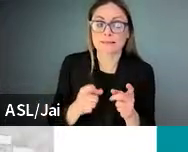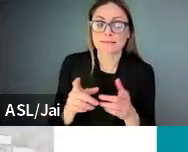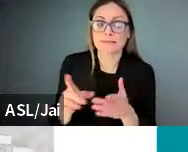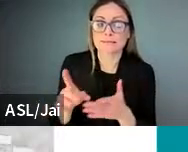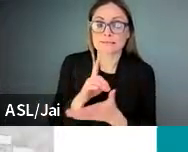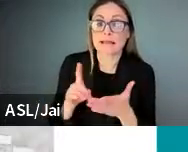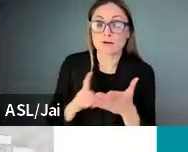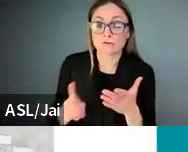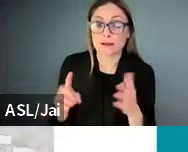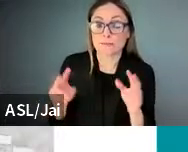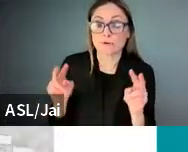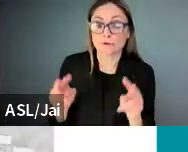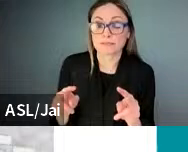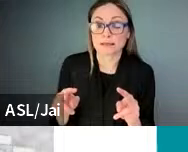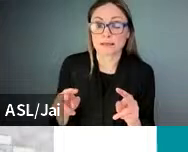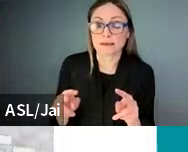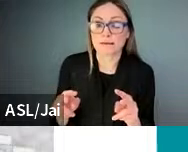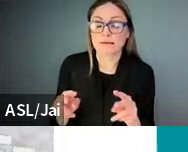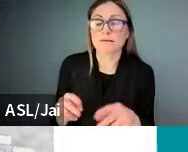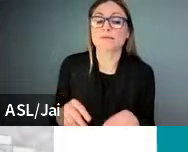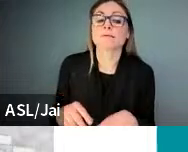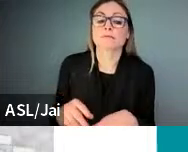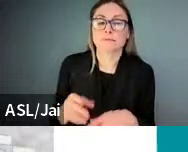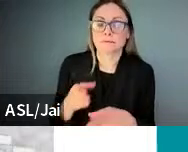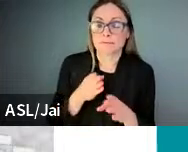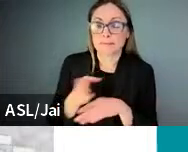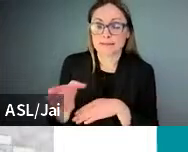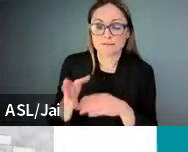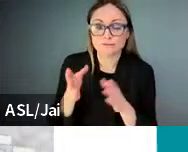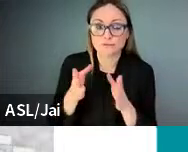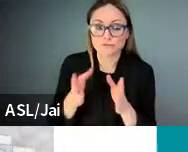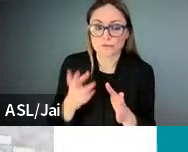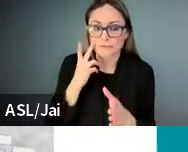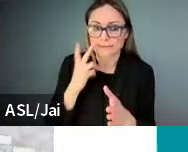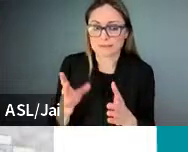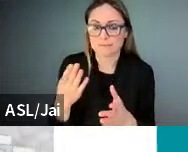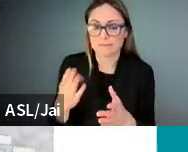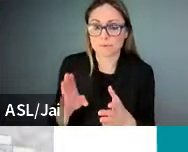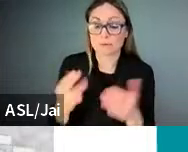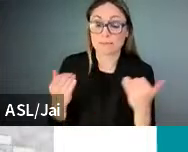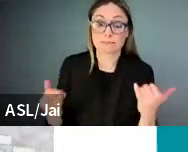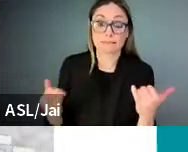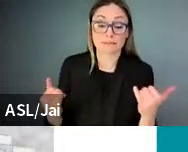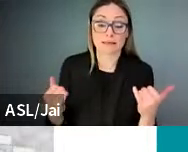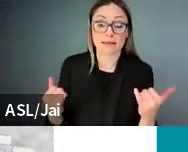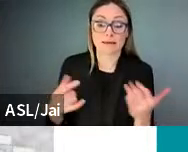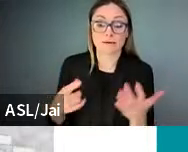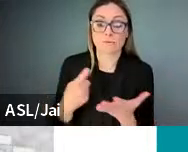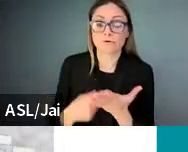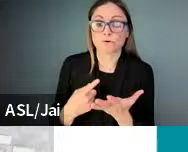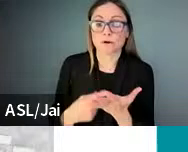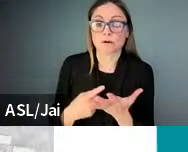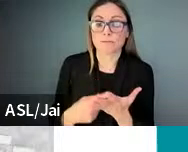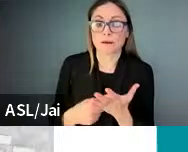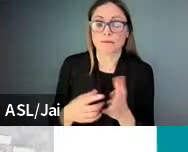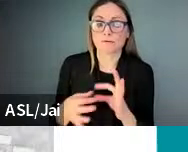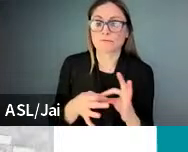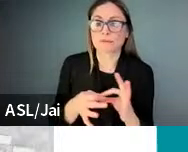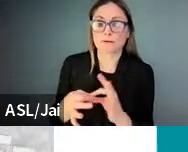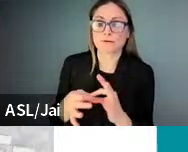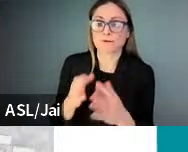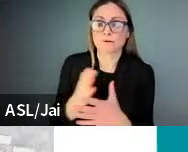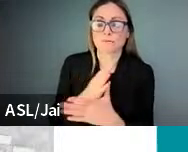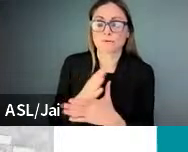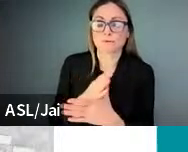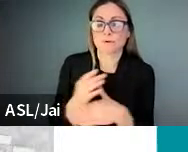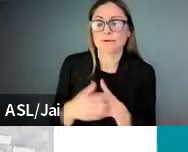diagram was able to look at, the extension of Main Street in blue there. And what we'll do today is start talking about the relationship between